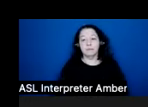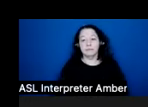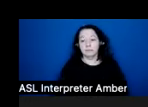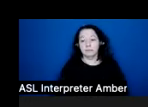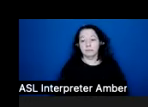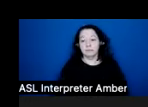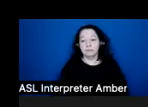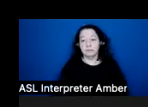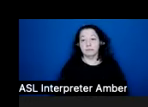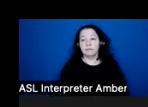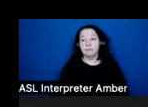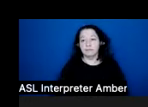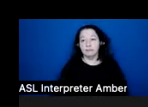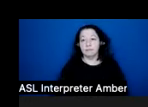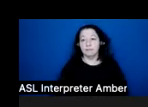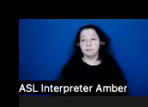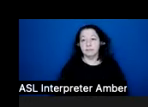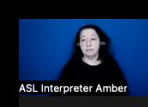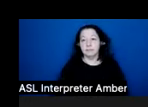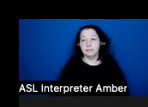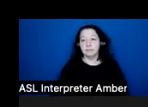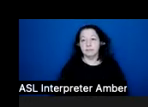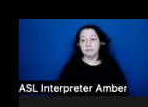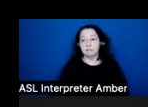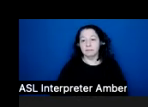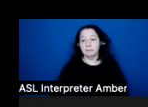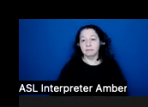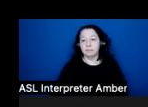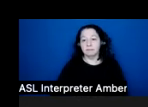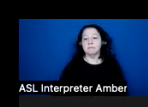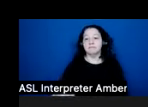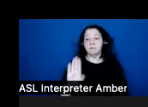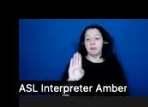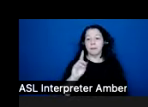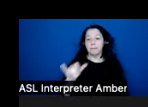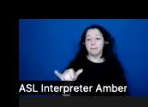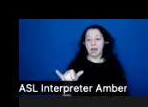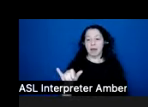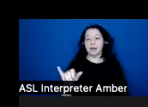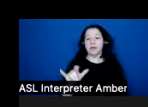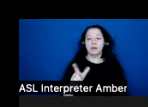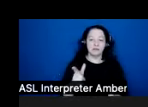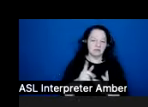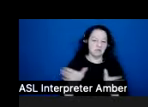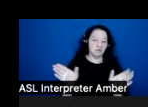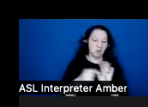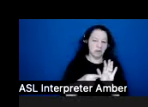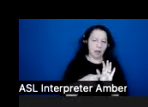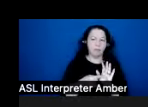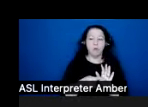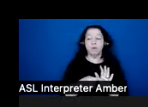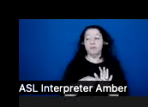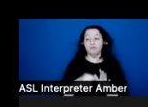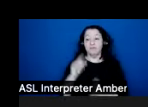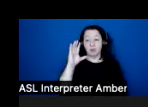Mm-hmm. Thank you, Becky. Yeah, general example. Male colleague commenting about how you look, right? Harassment